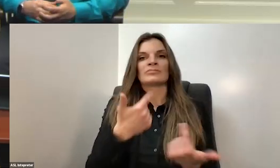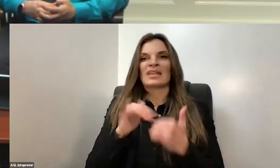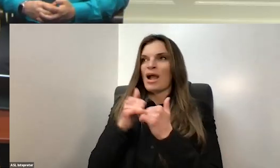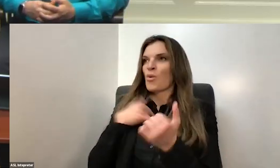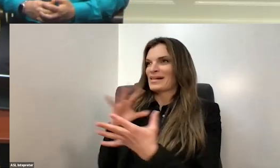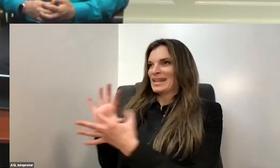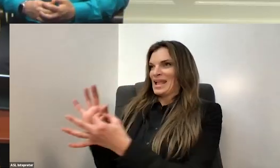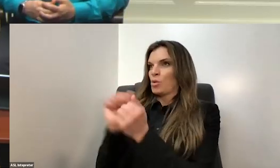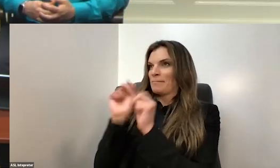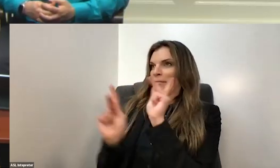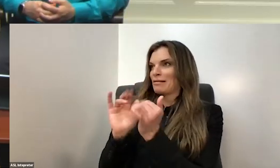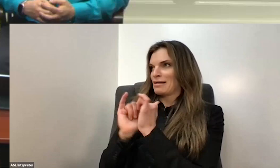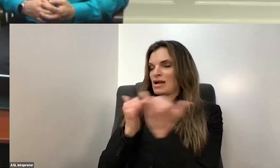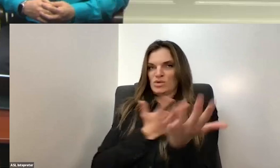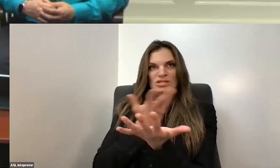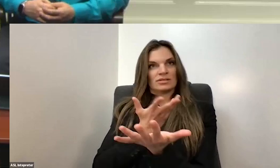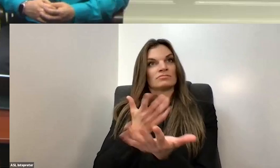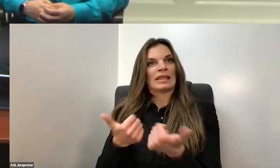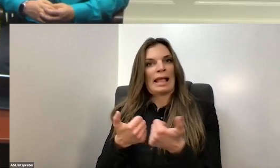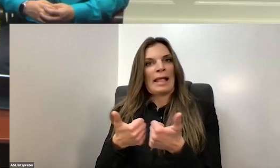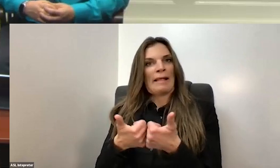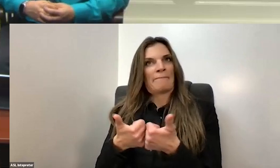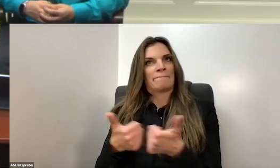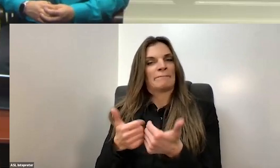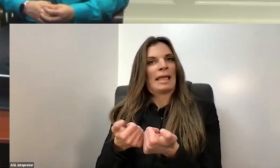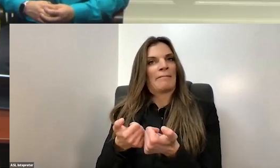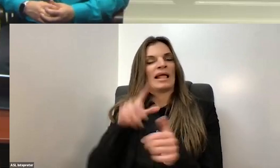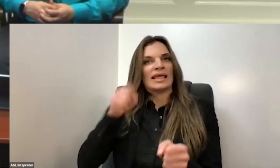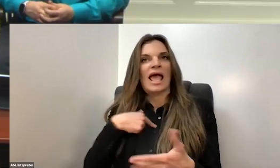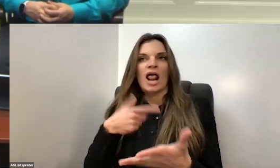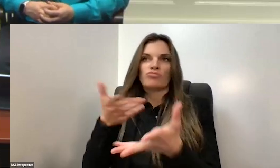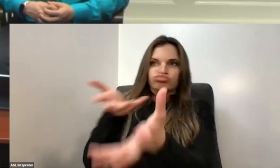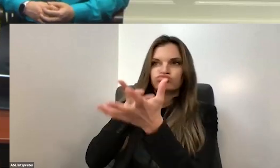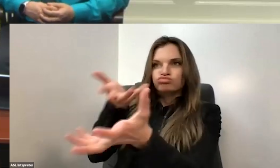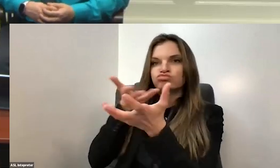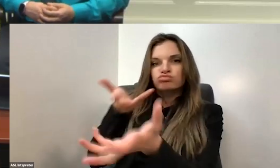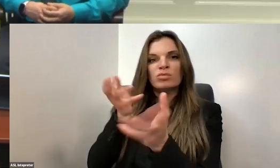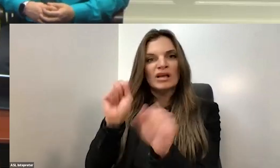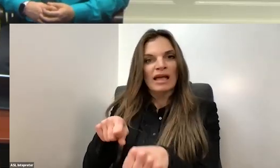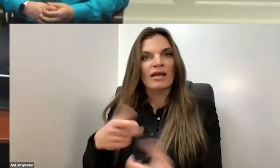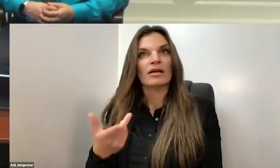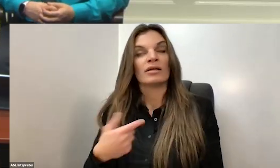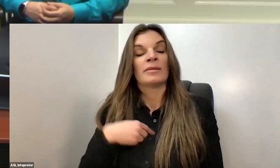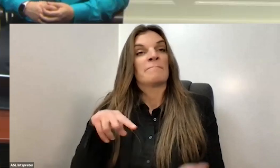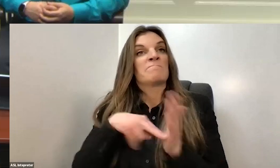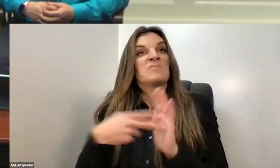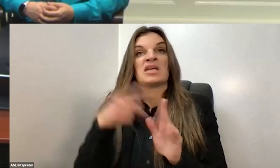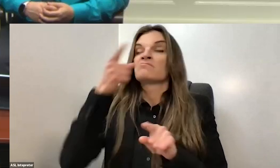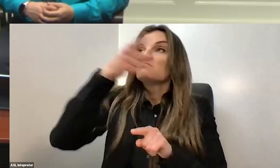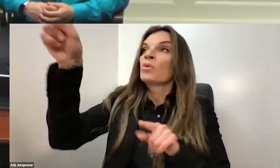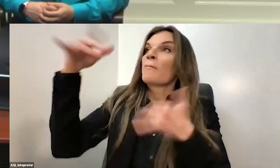really neat about gaming is people can choose not to necessarily disclose that they have a disability or